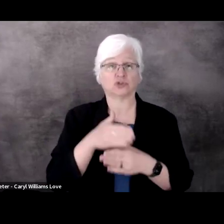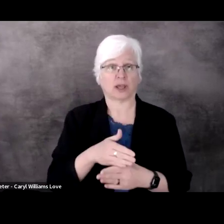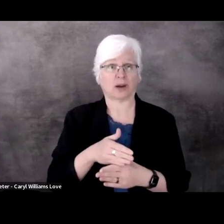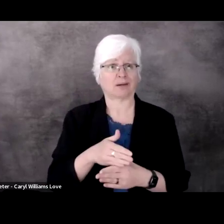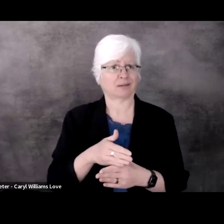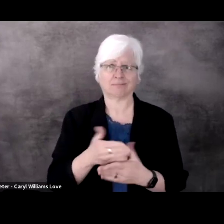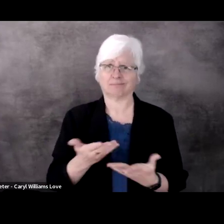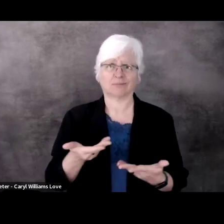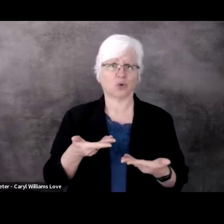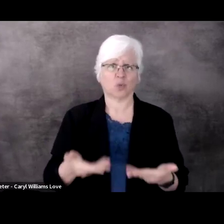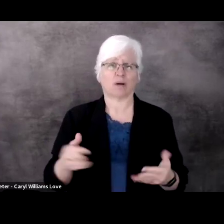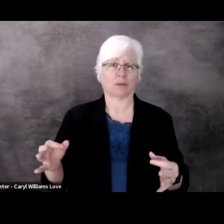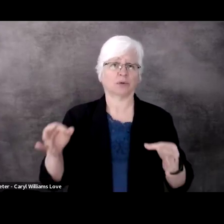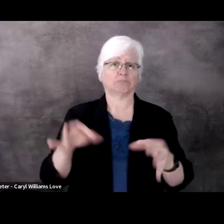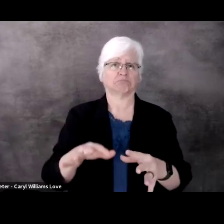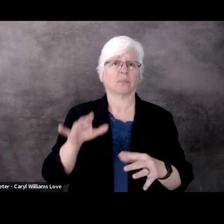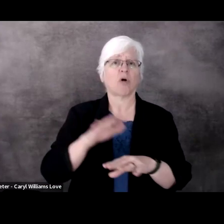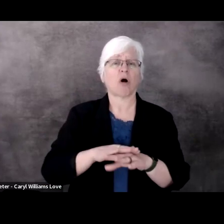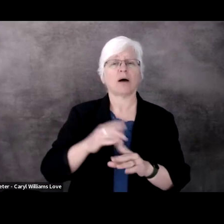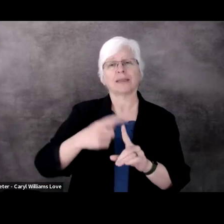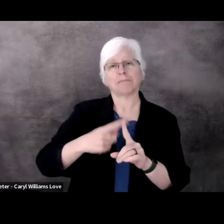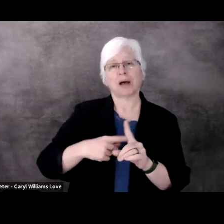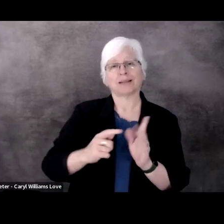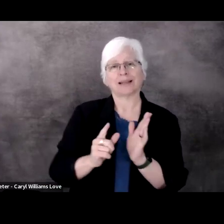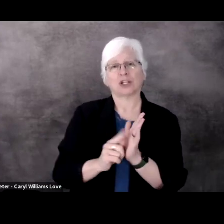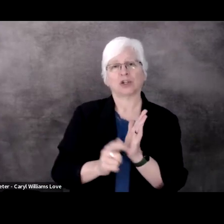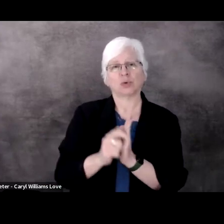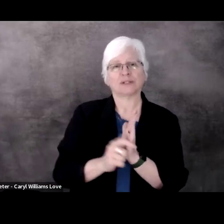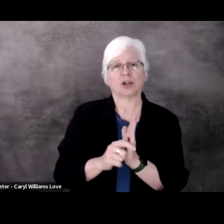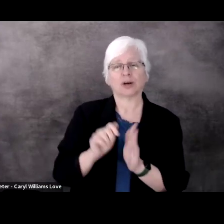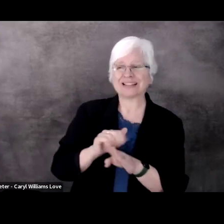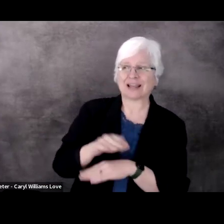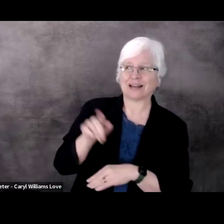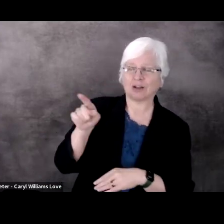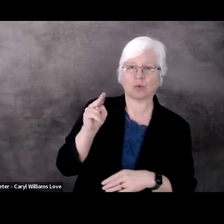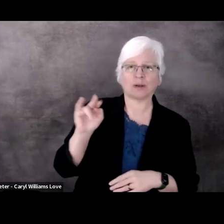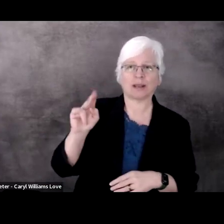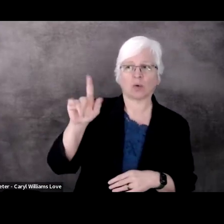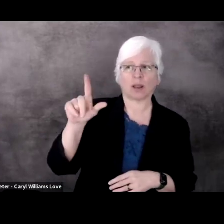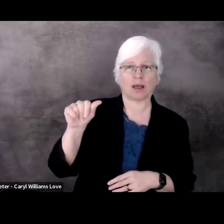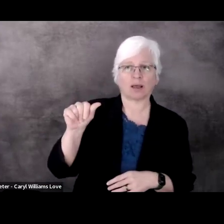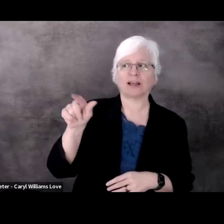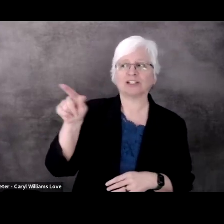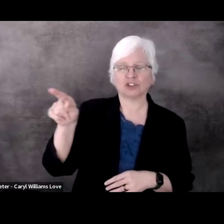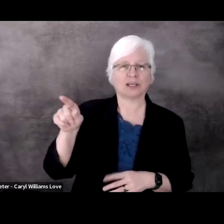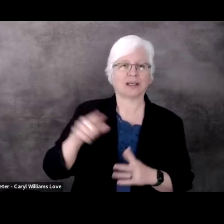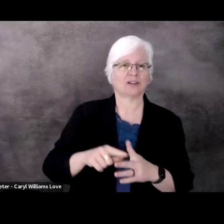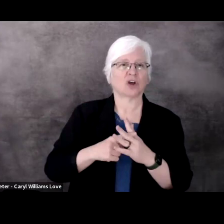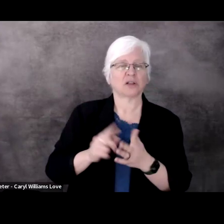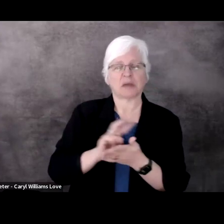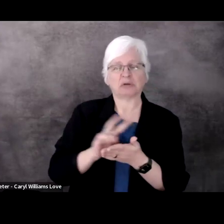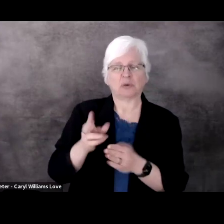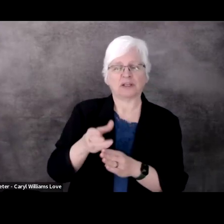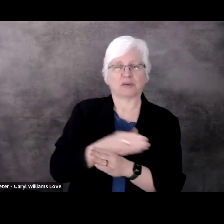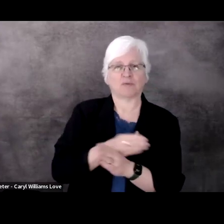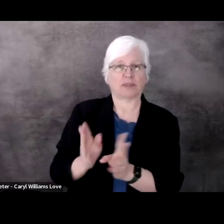to contribute that to the monthly newsletter. Just send it to Nicola. She's usually assembling this newsletter starting about 2 weeks before